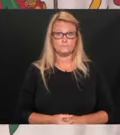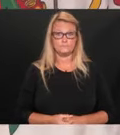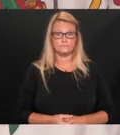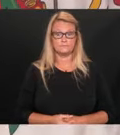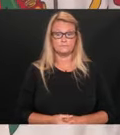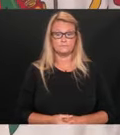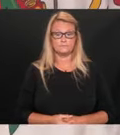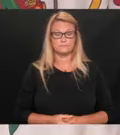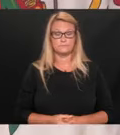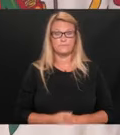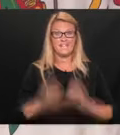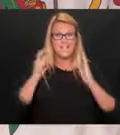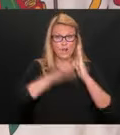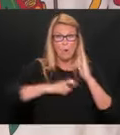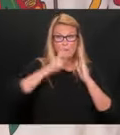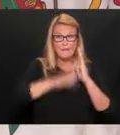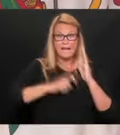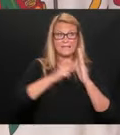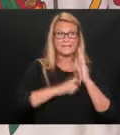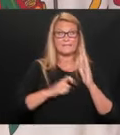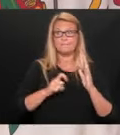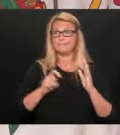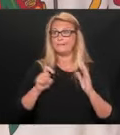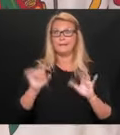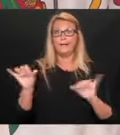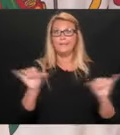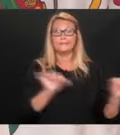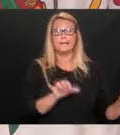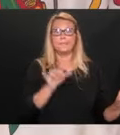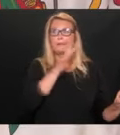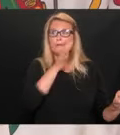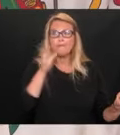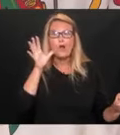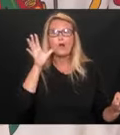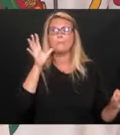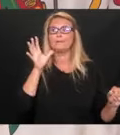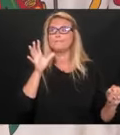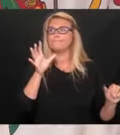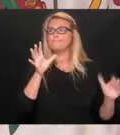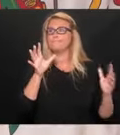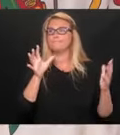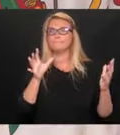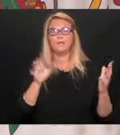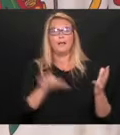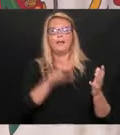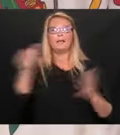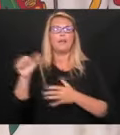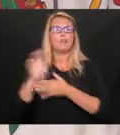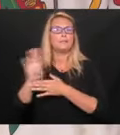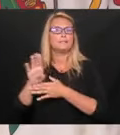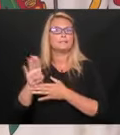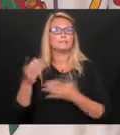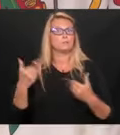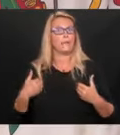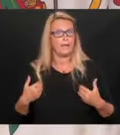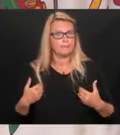The mining industry, like the farming industry and surely other industries that we have,